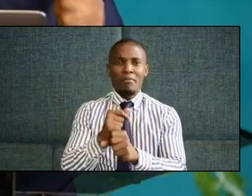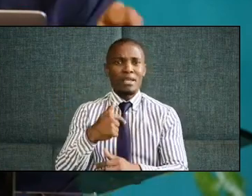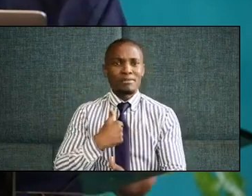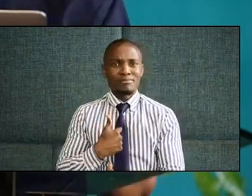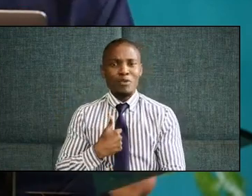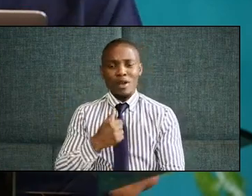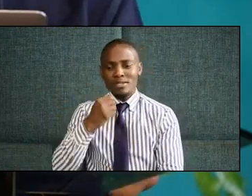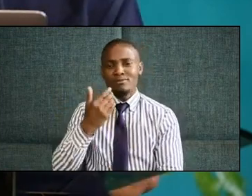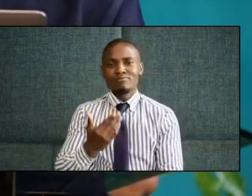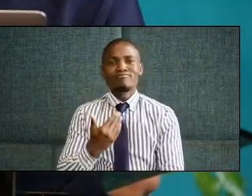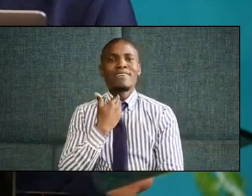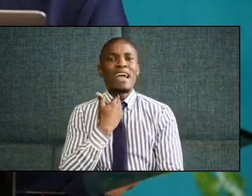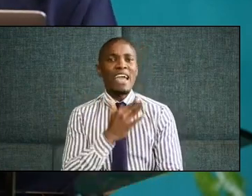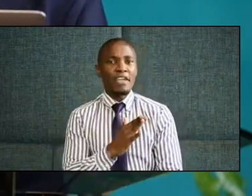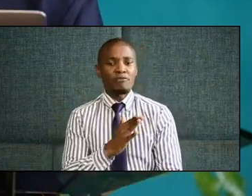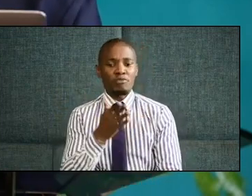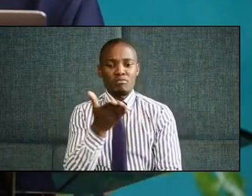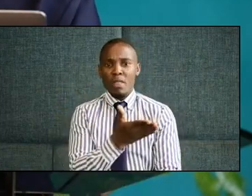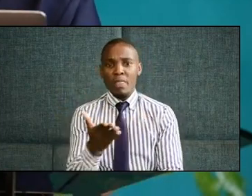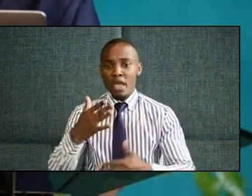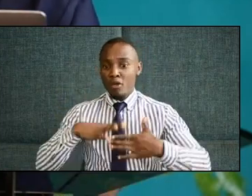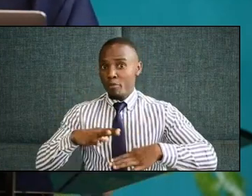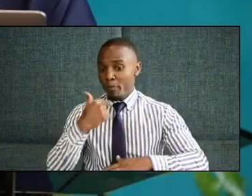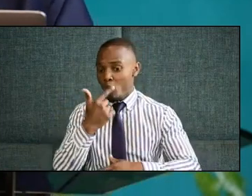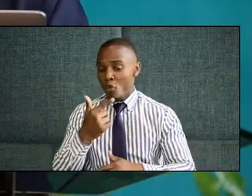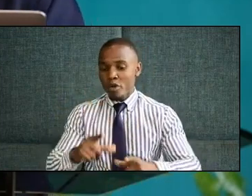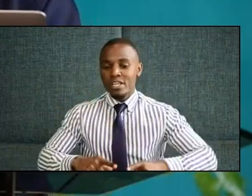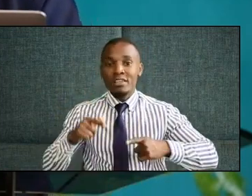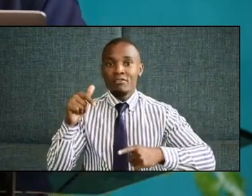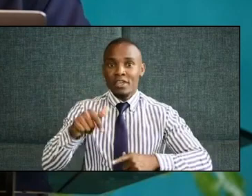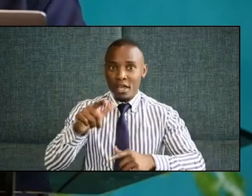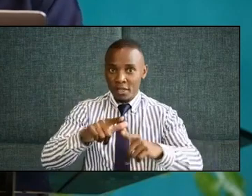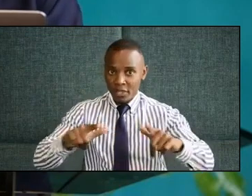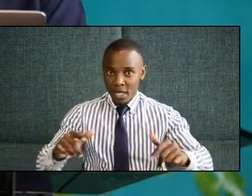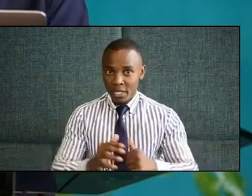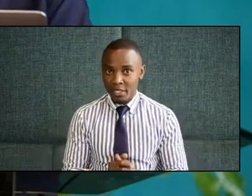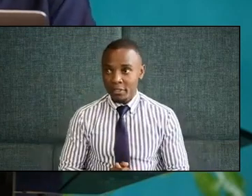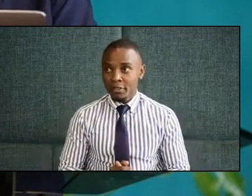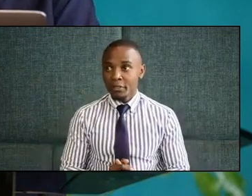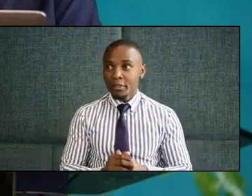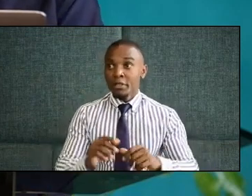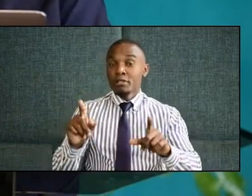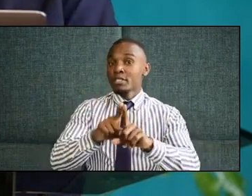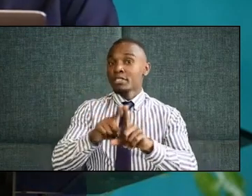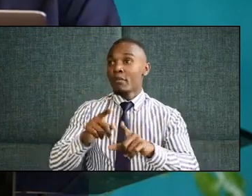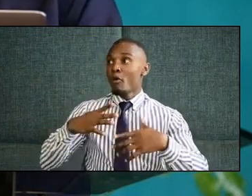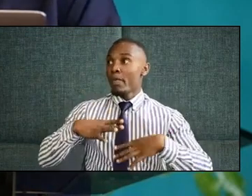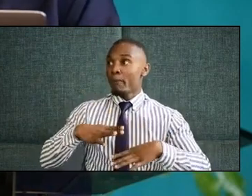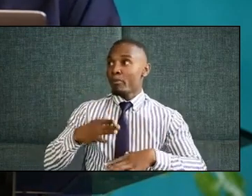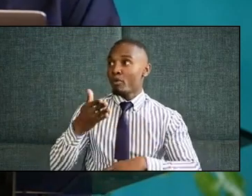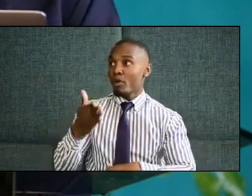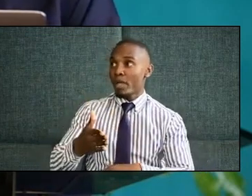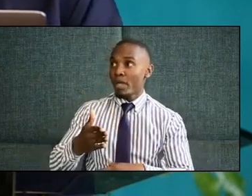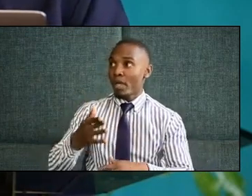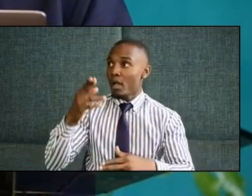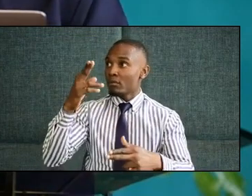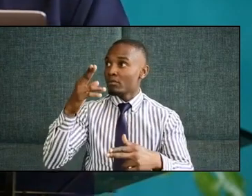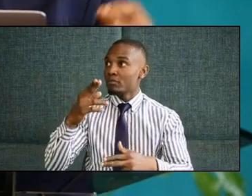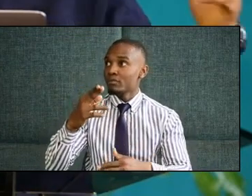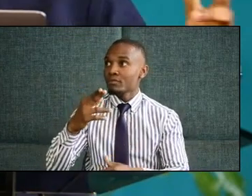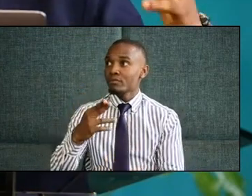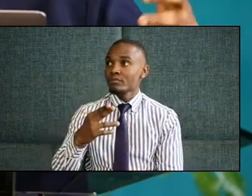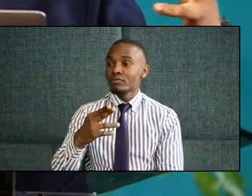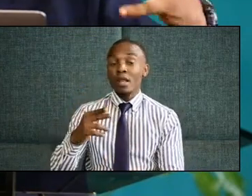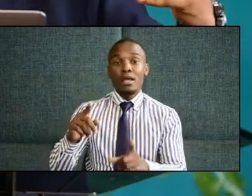or hateful among the inhabitants of the land, among the Canaanites and the Perizzites.